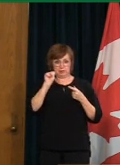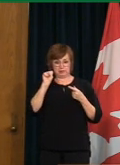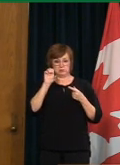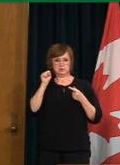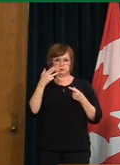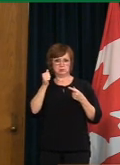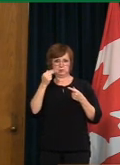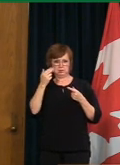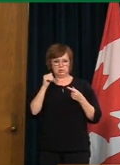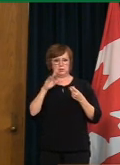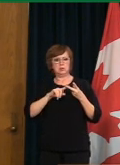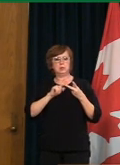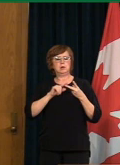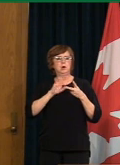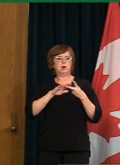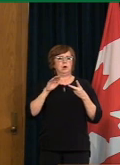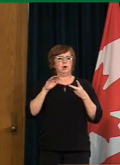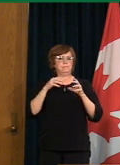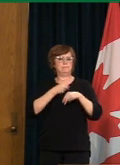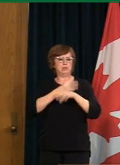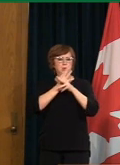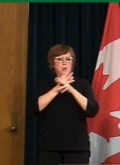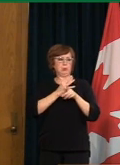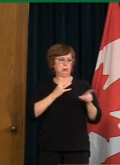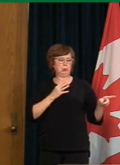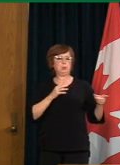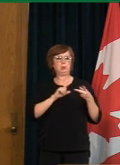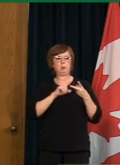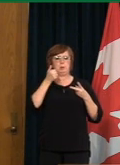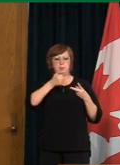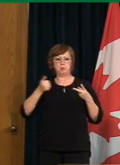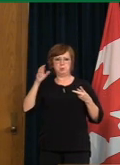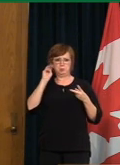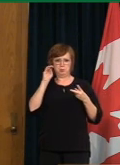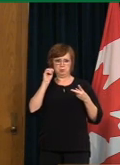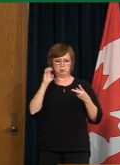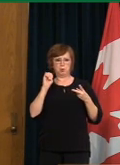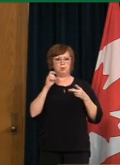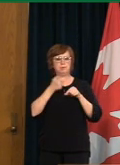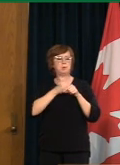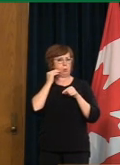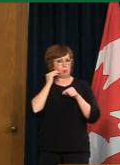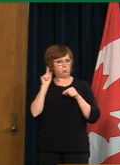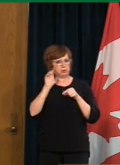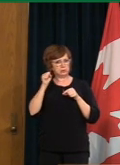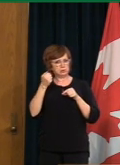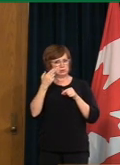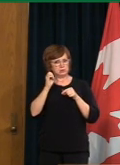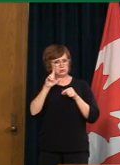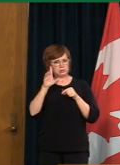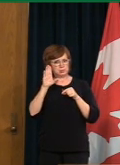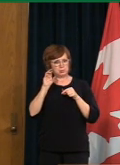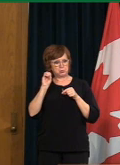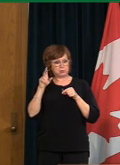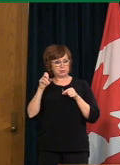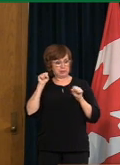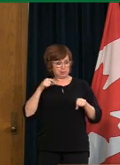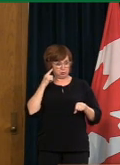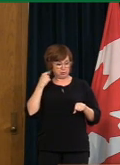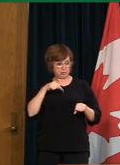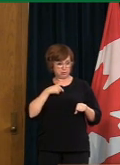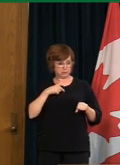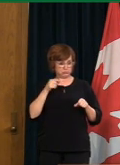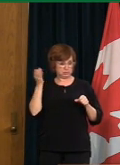video conference from his home in Shellbrook is Premier Scott Moe. I'll just do a quick check with the Premier. Can you hear us,